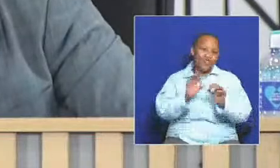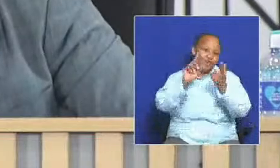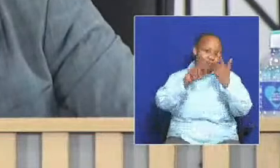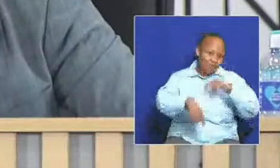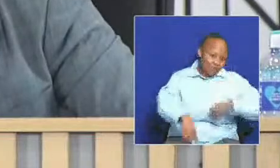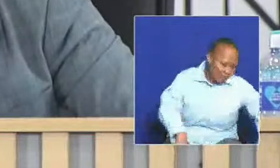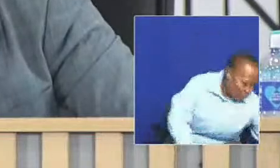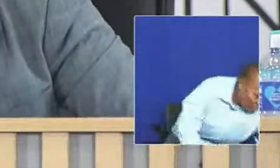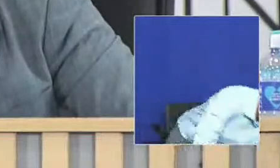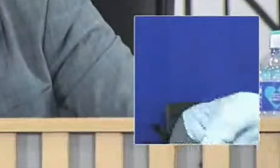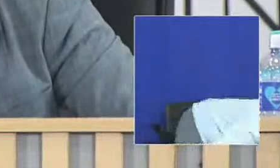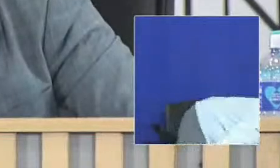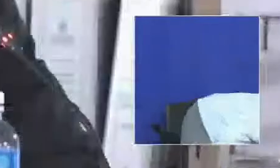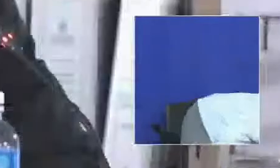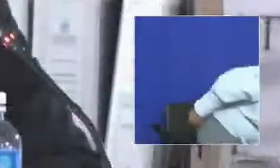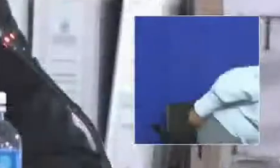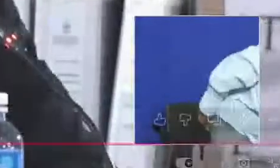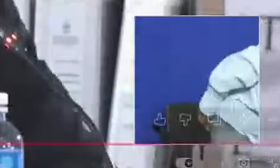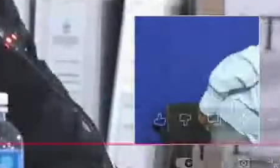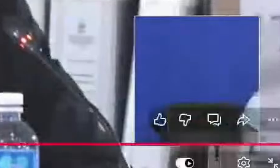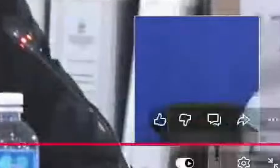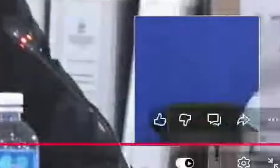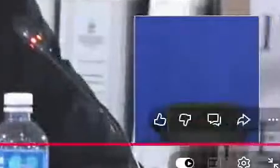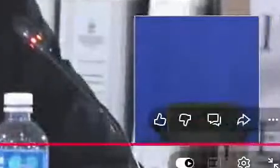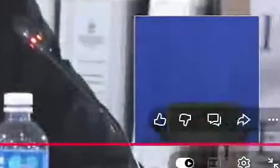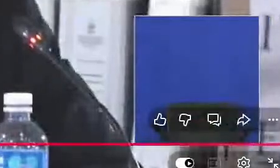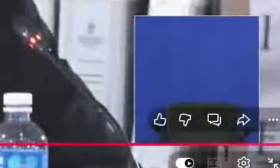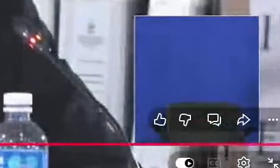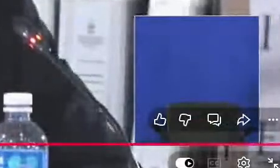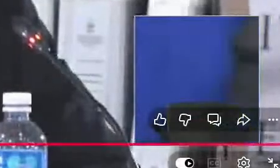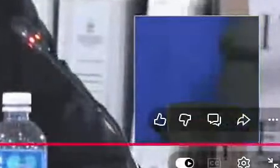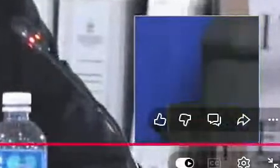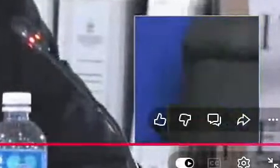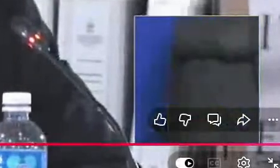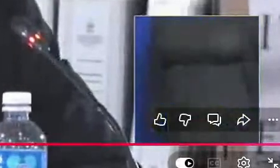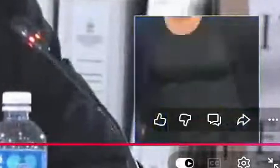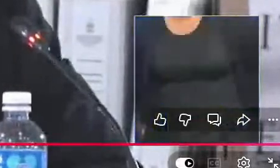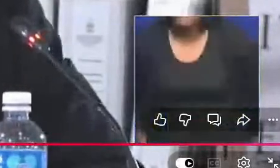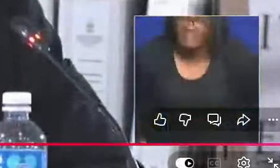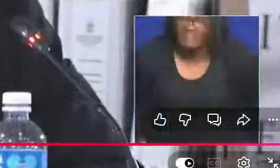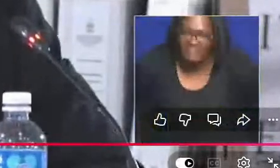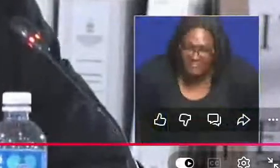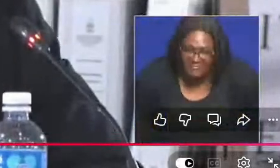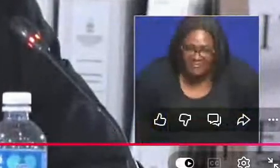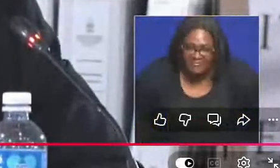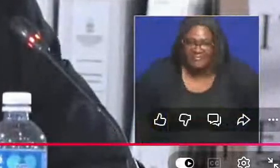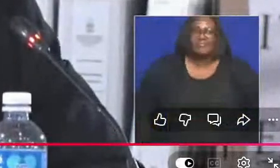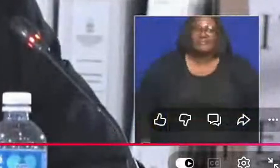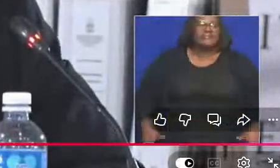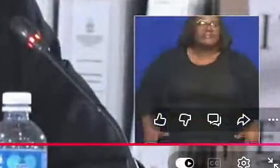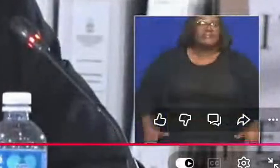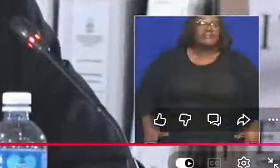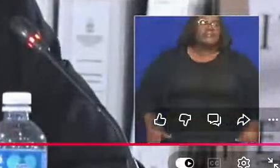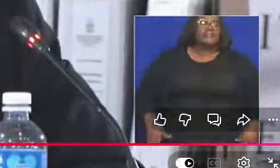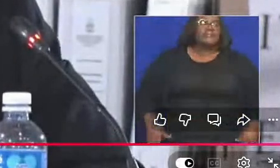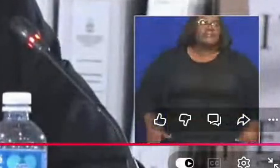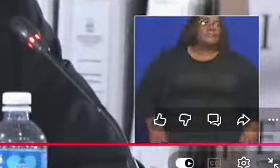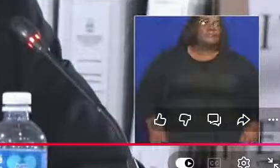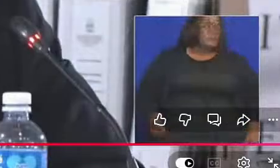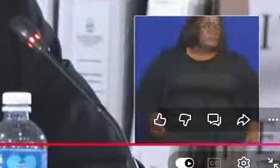All right. I'm going to suggest this, Mr. Matlala. I think you are doing this deliberately.